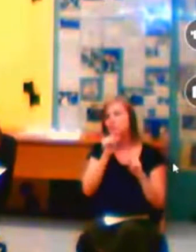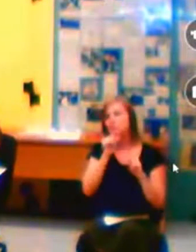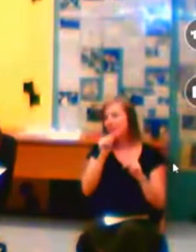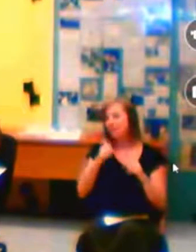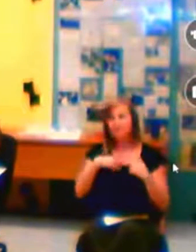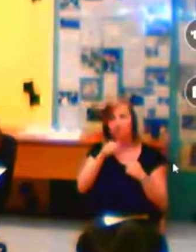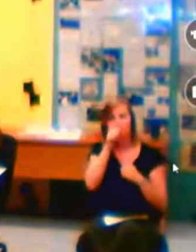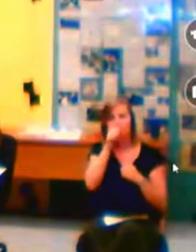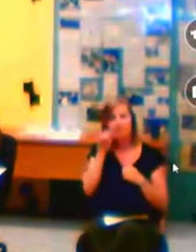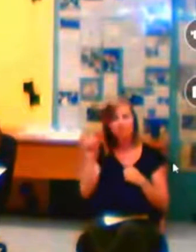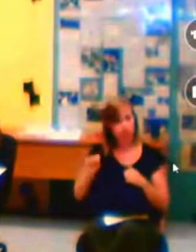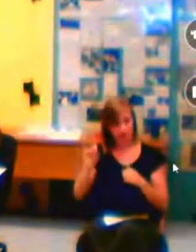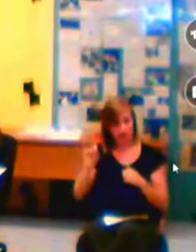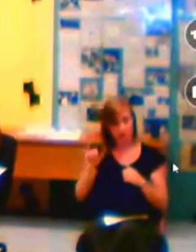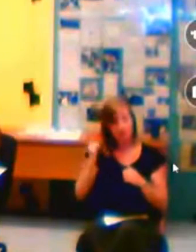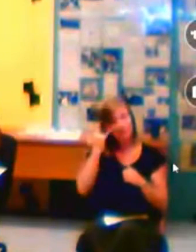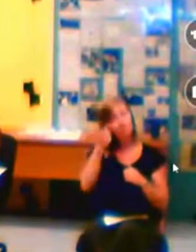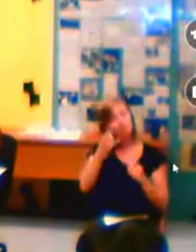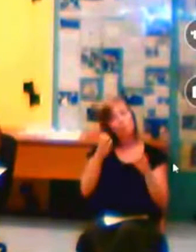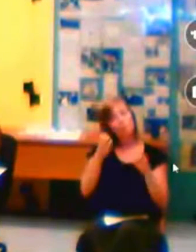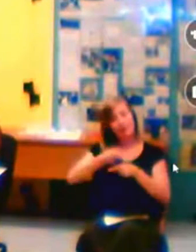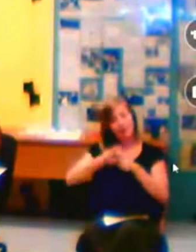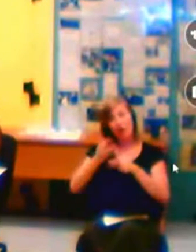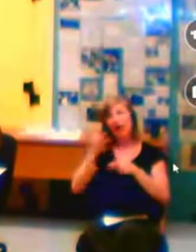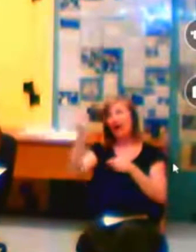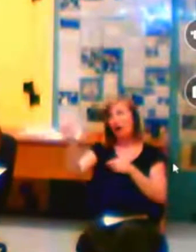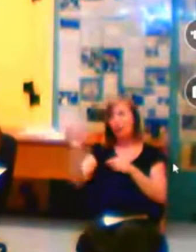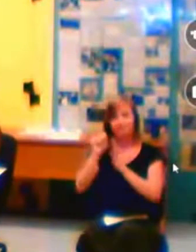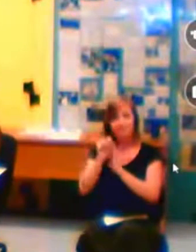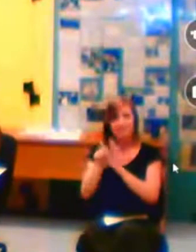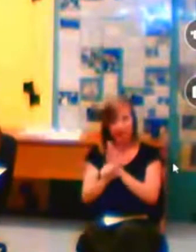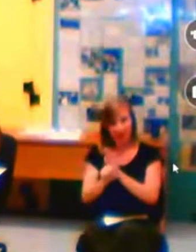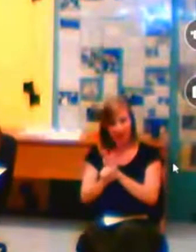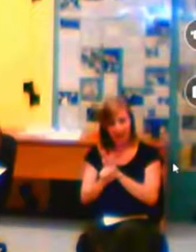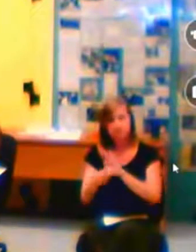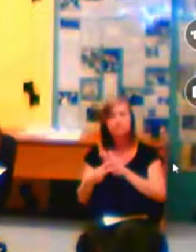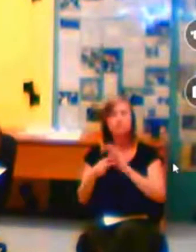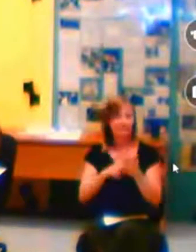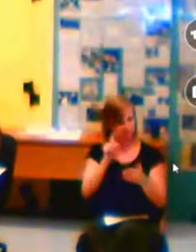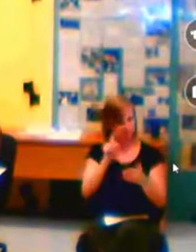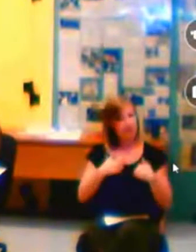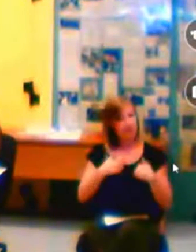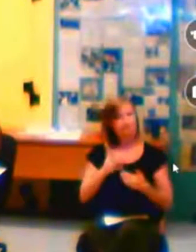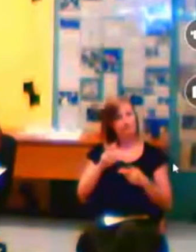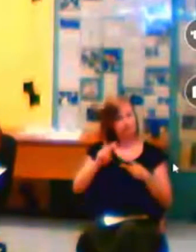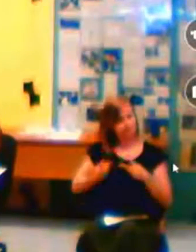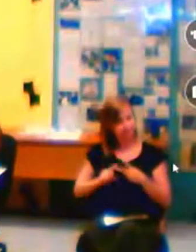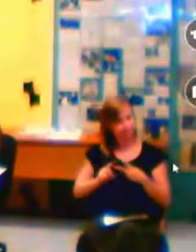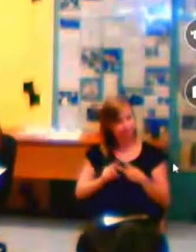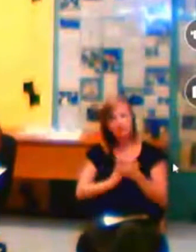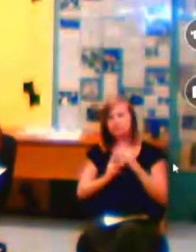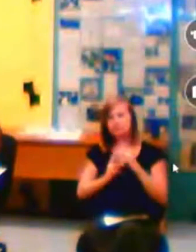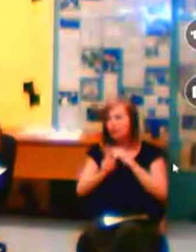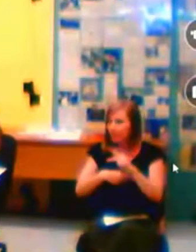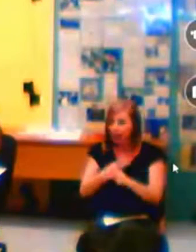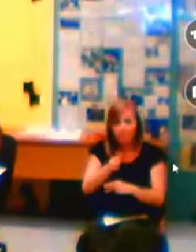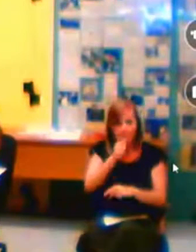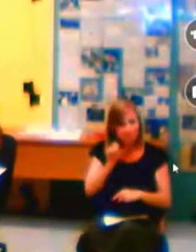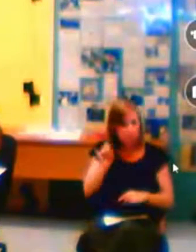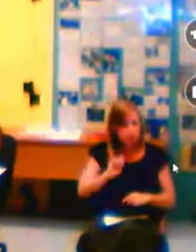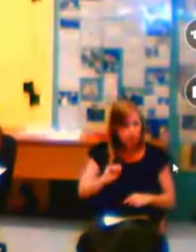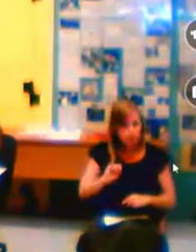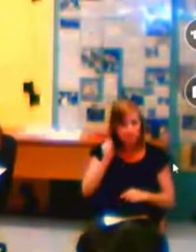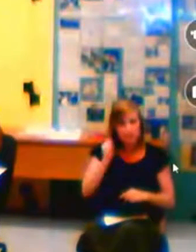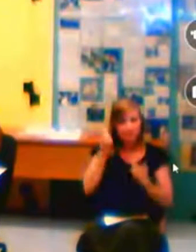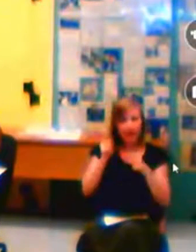are not on a federal health care program. That would be, if you're on Medicare or Medicaid, you'll pay. and people who do not have private